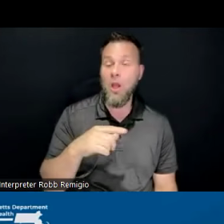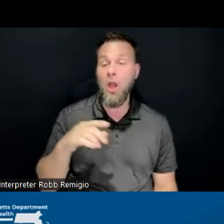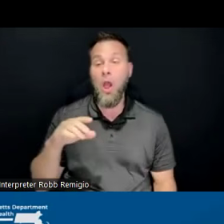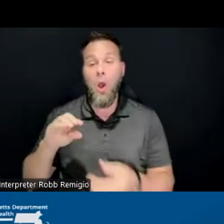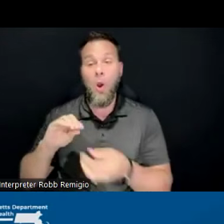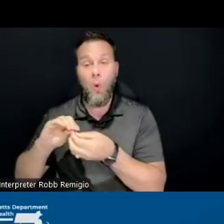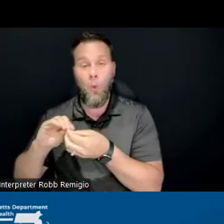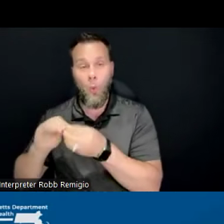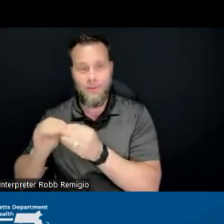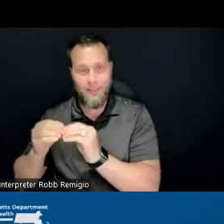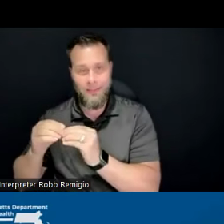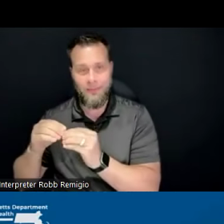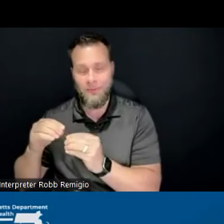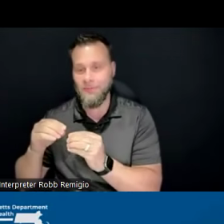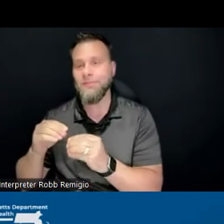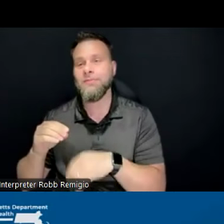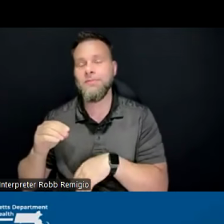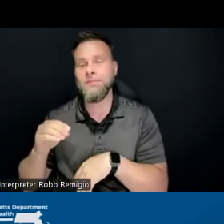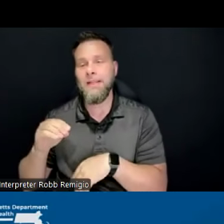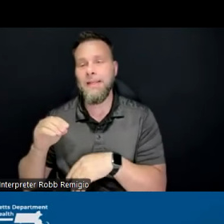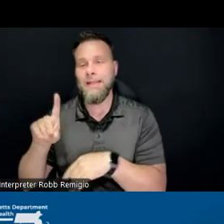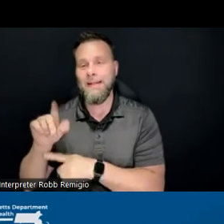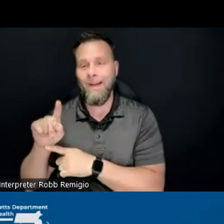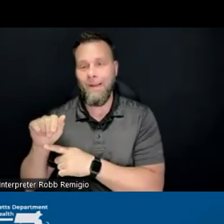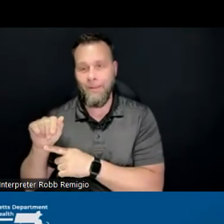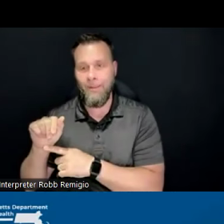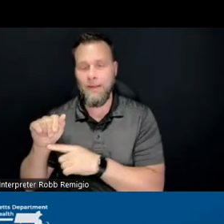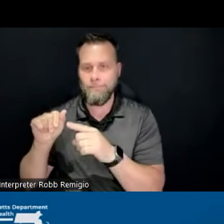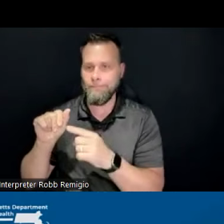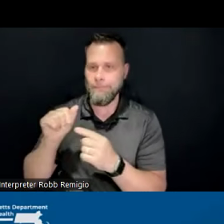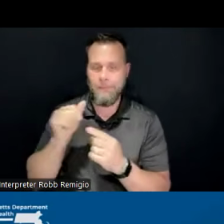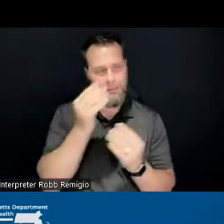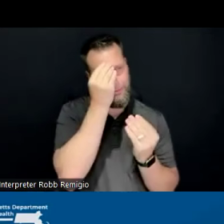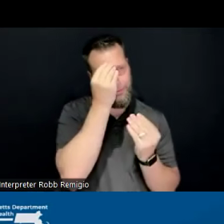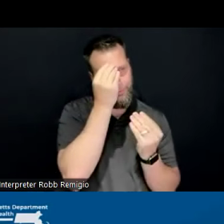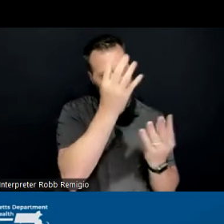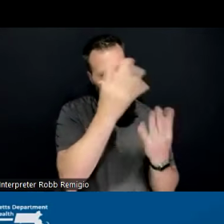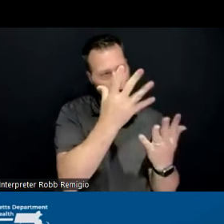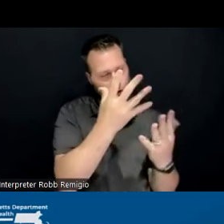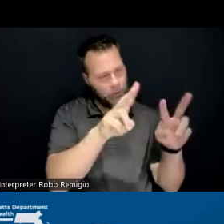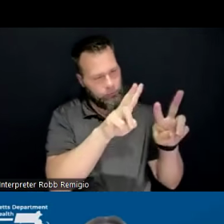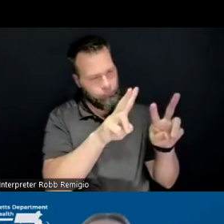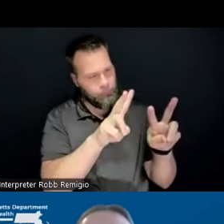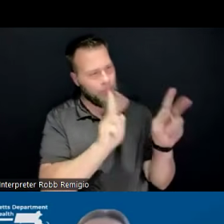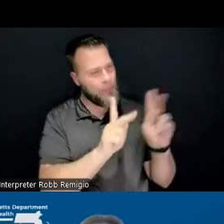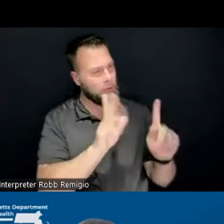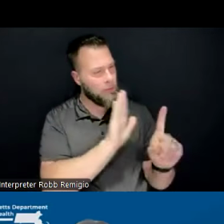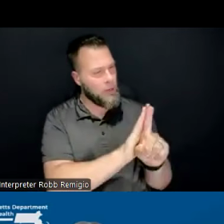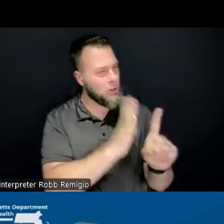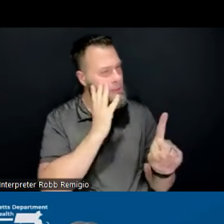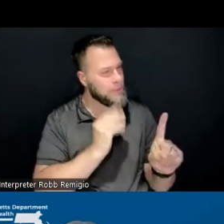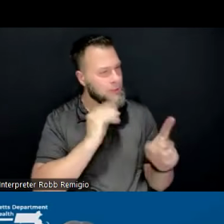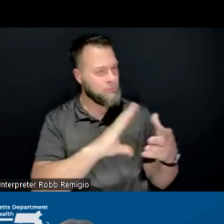quantitative survey data in numbers and information with lived experiences or